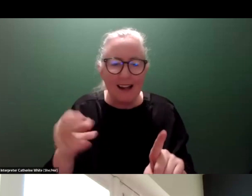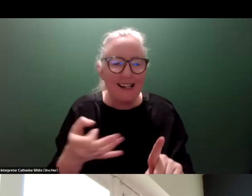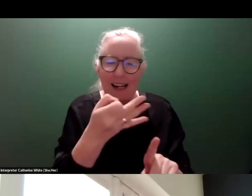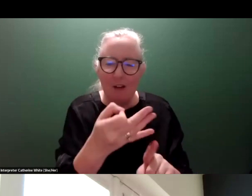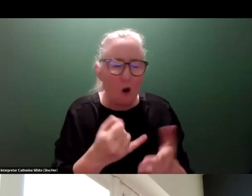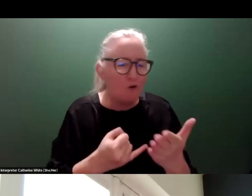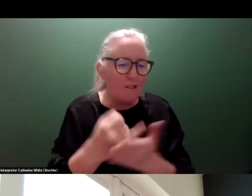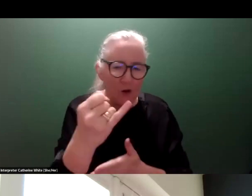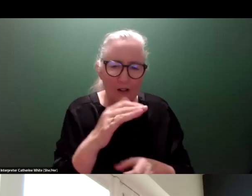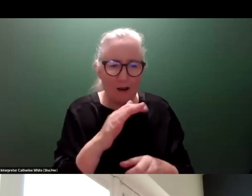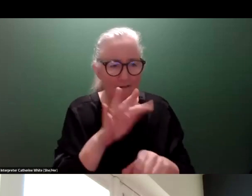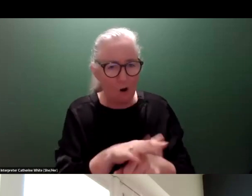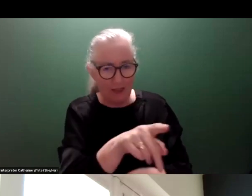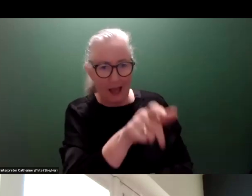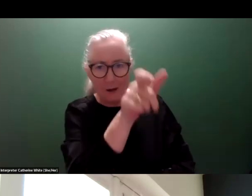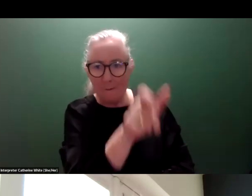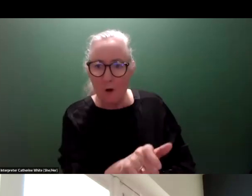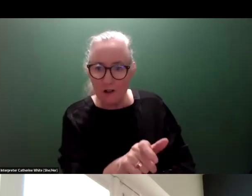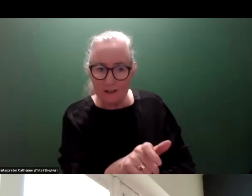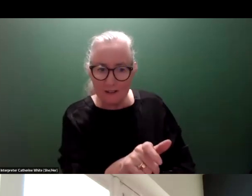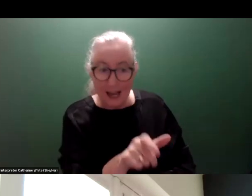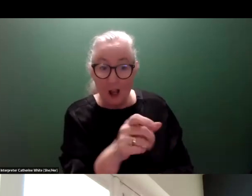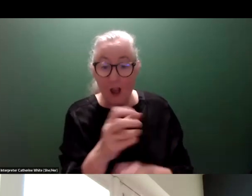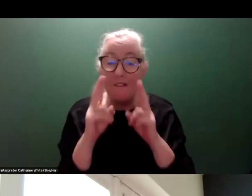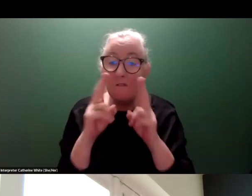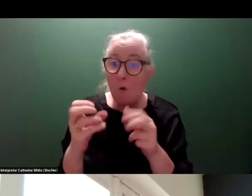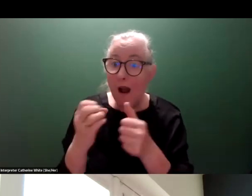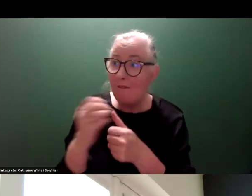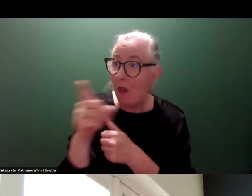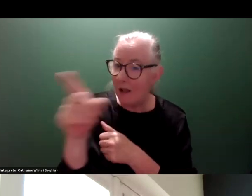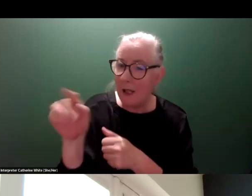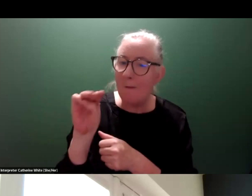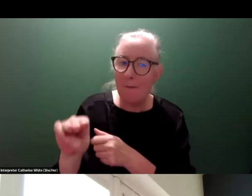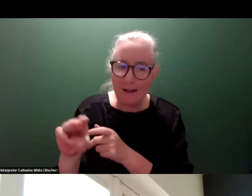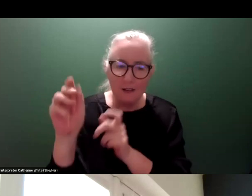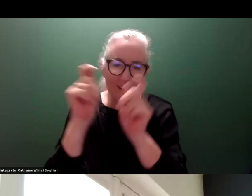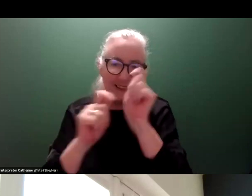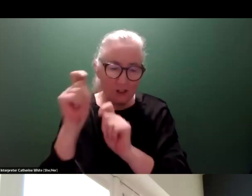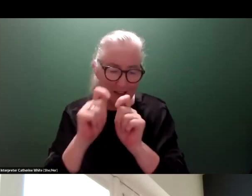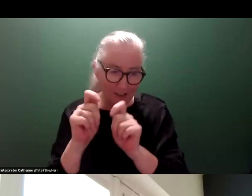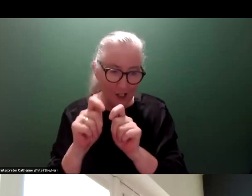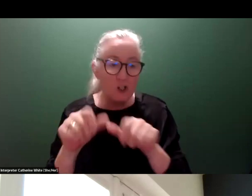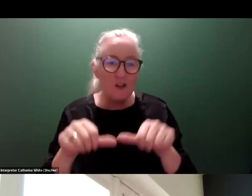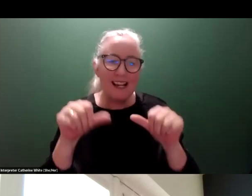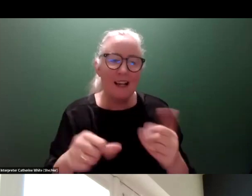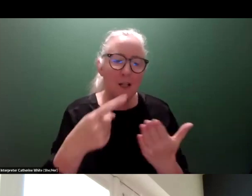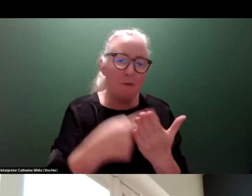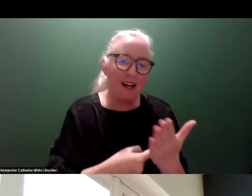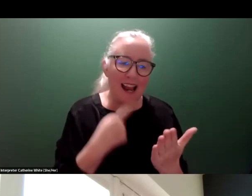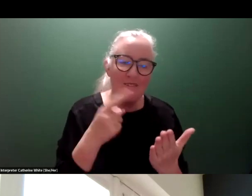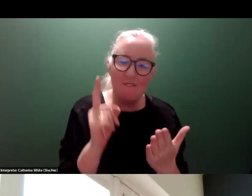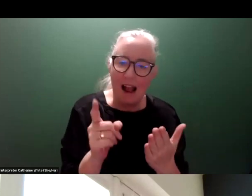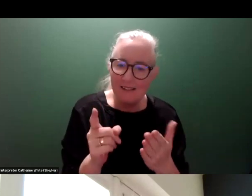consent on behalf of the person. And then the views of others may be considered. And the consent policy now advises that they should